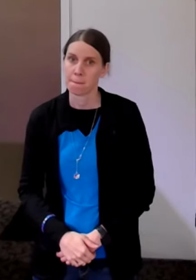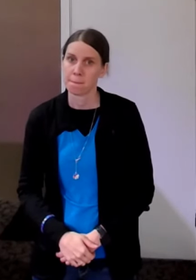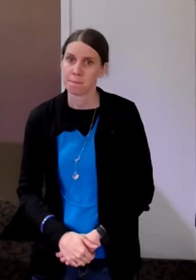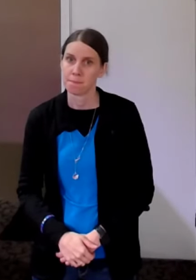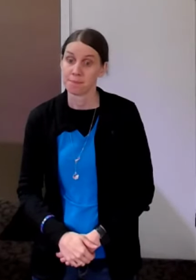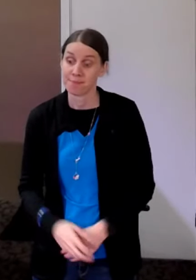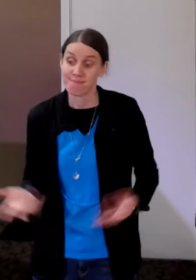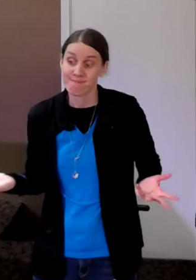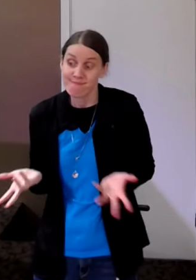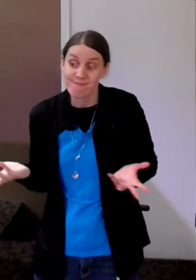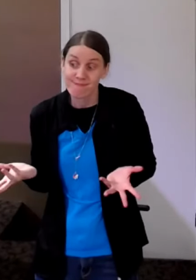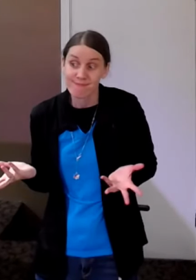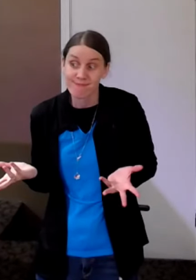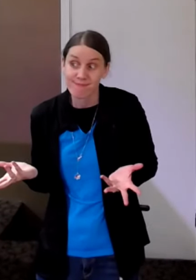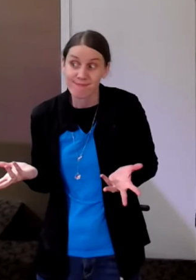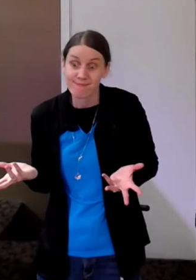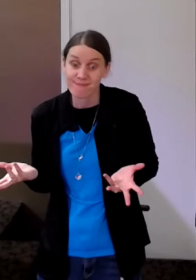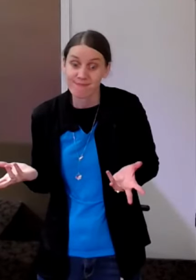And so here we are, focused on